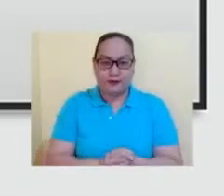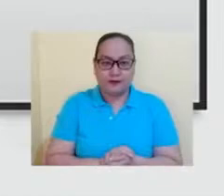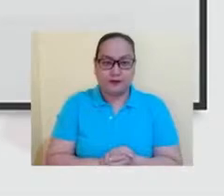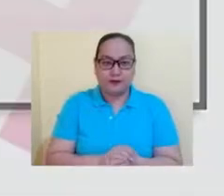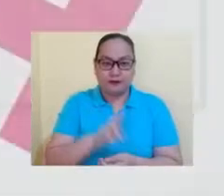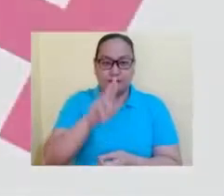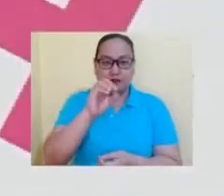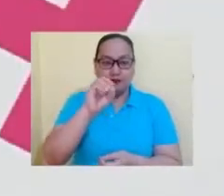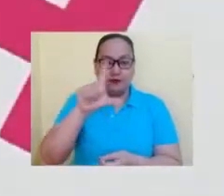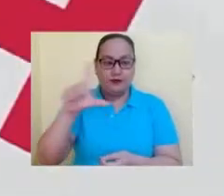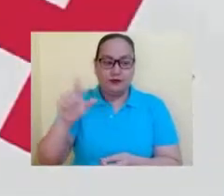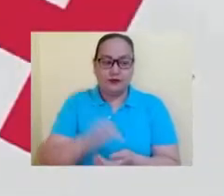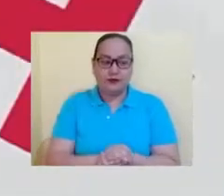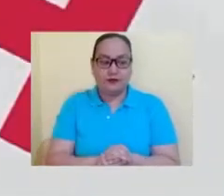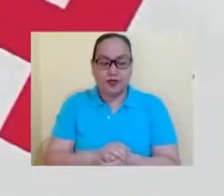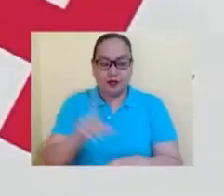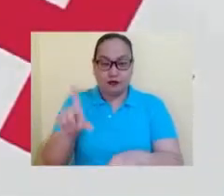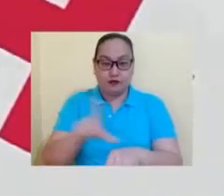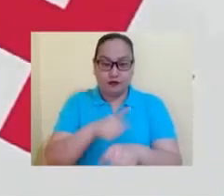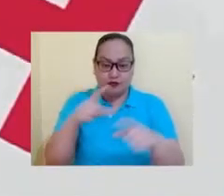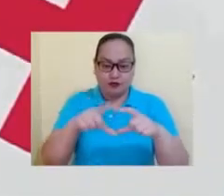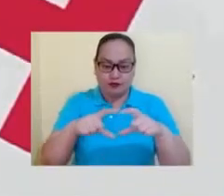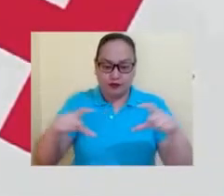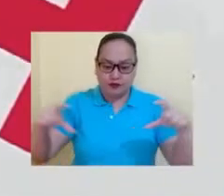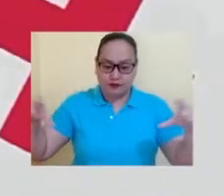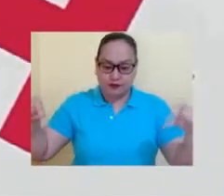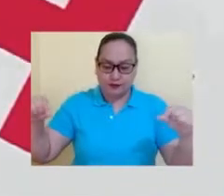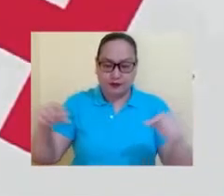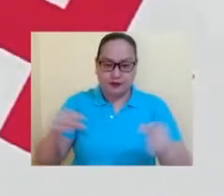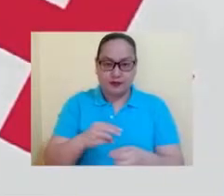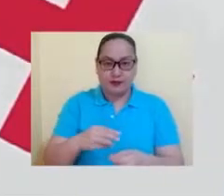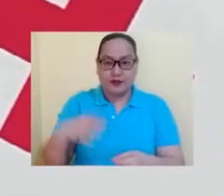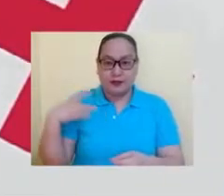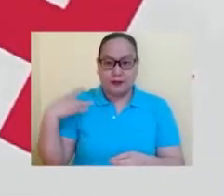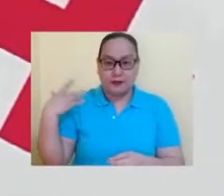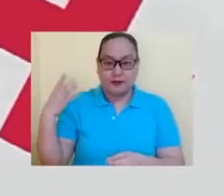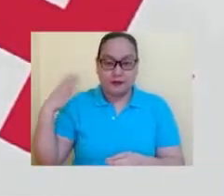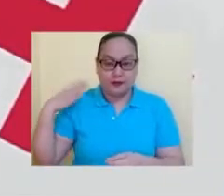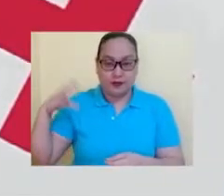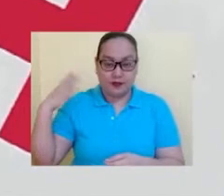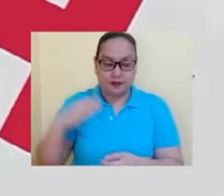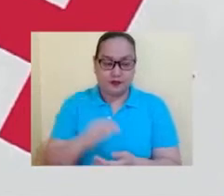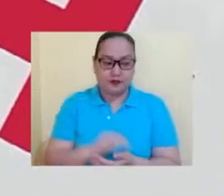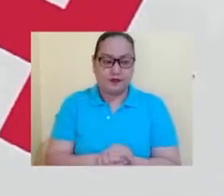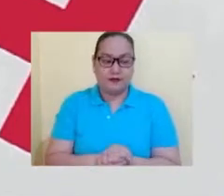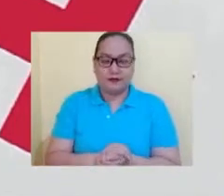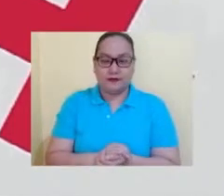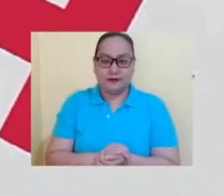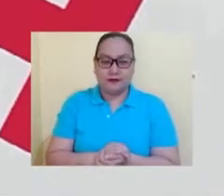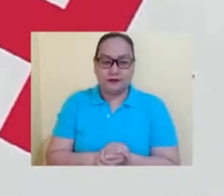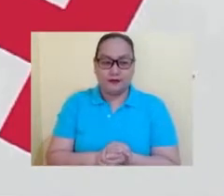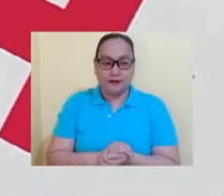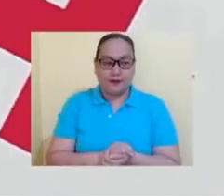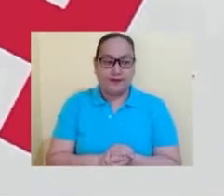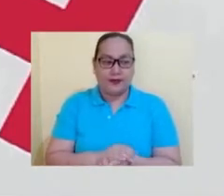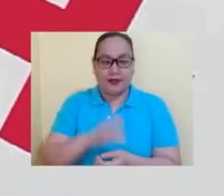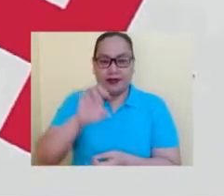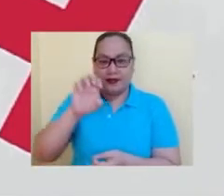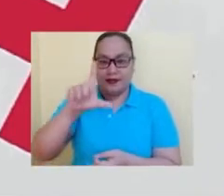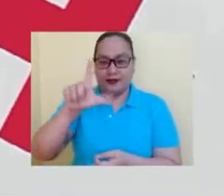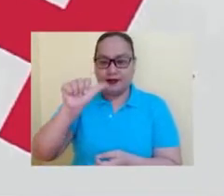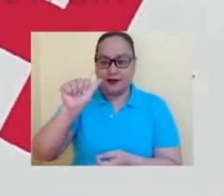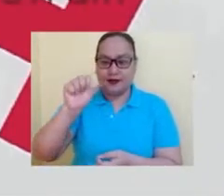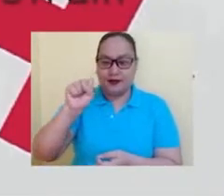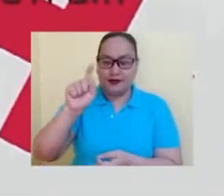Roller bandages are long strips of material. Basically, there are two types of roller bandages. An